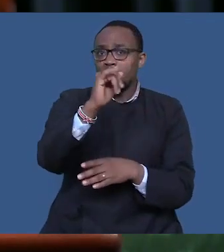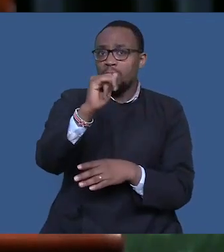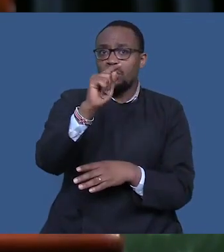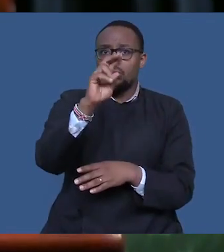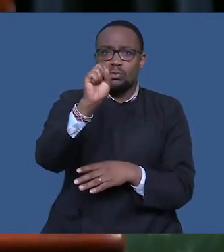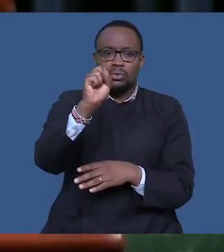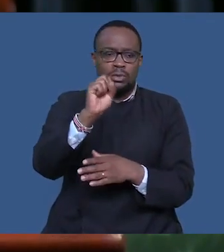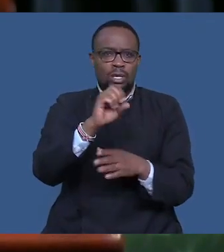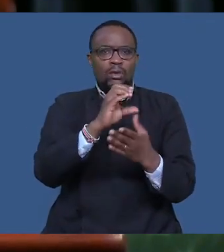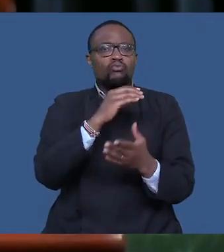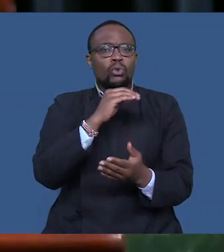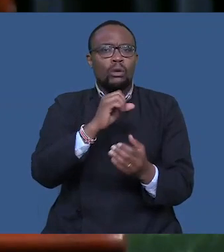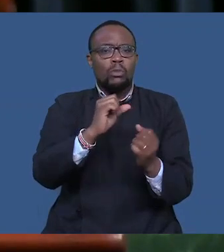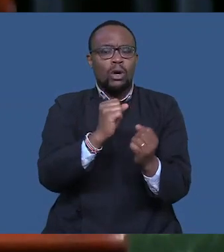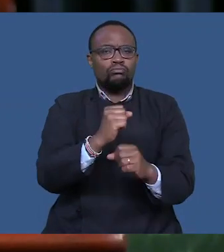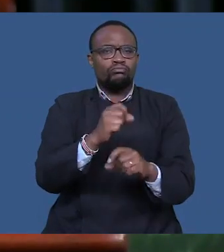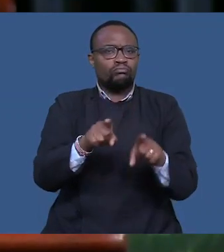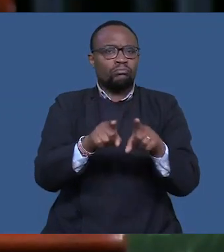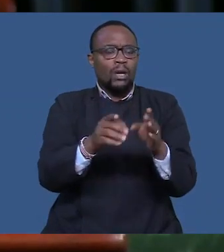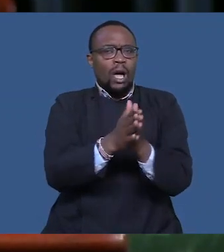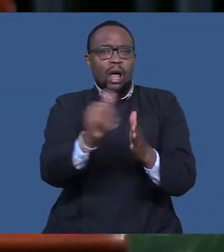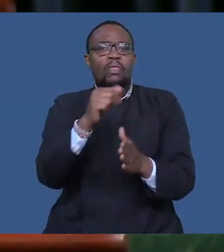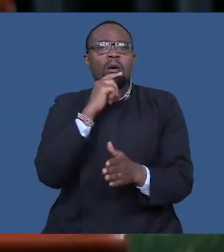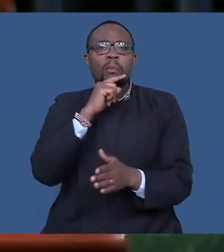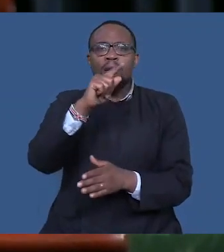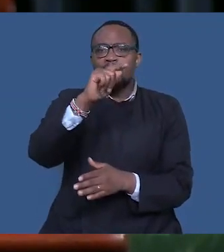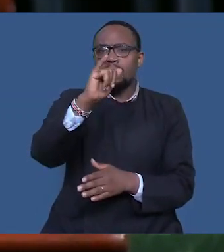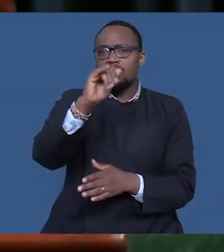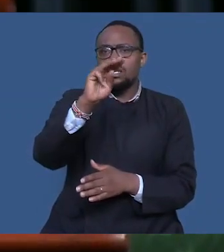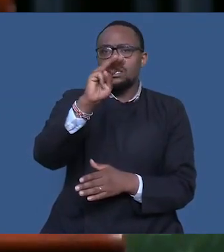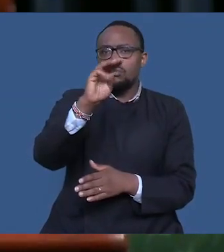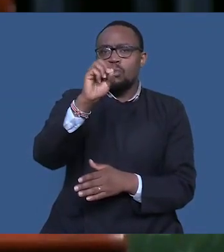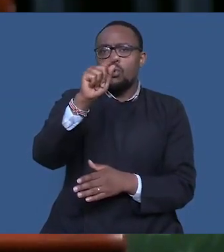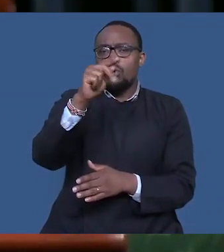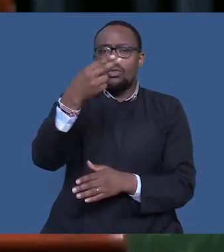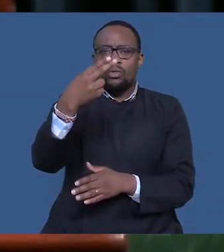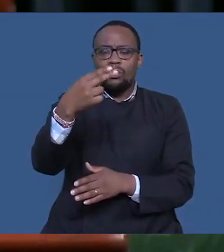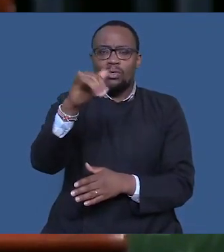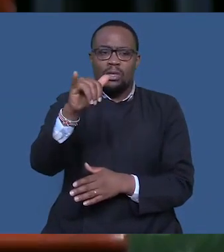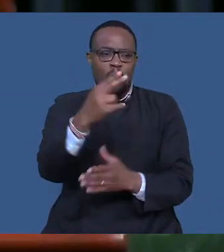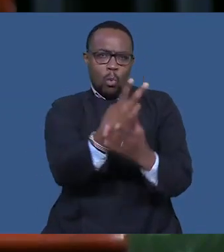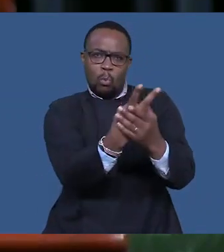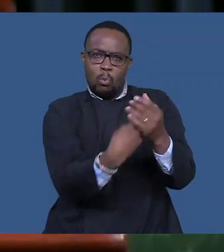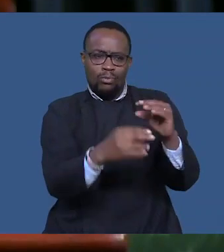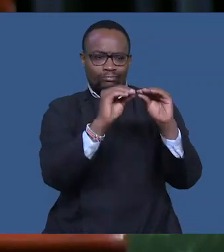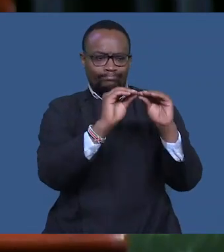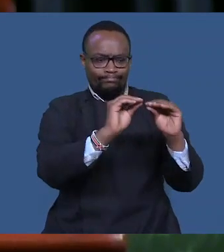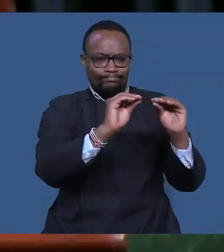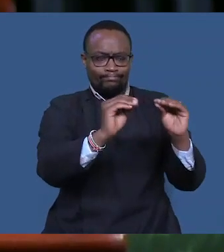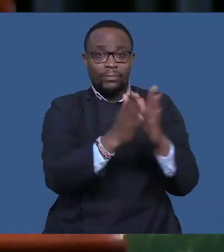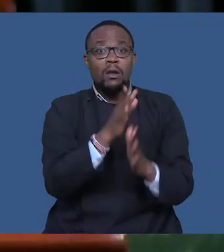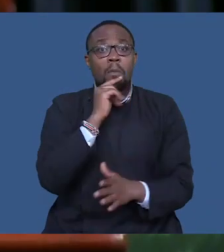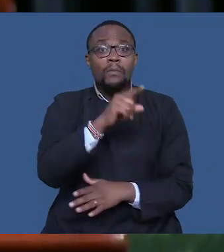mentee, Titus together with Timothy. You are familiar with Timothy as well. So he's giving him an instruction in